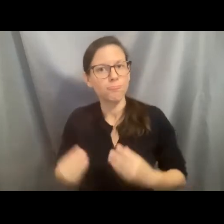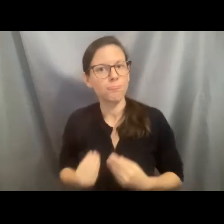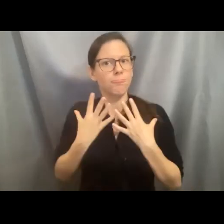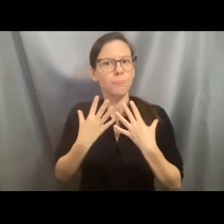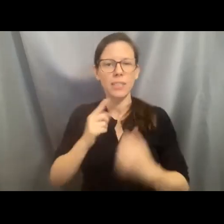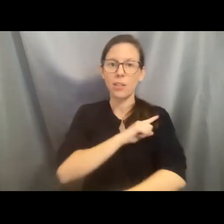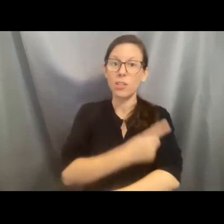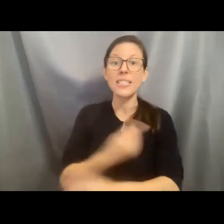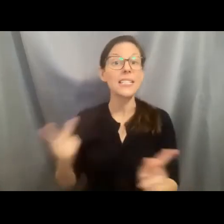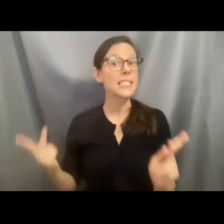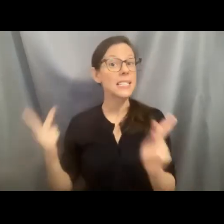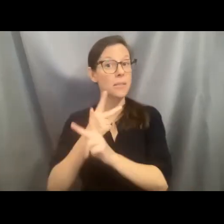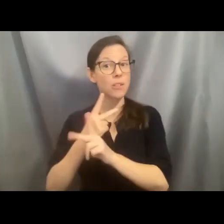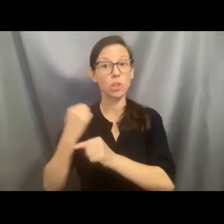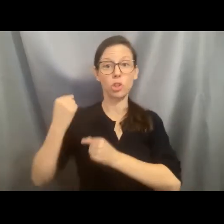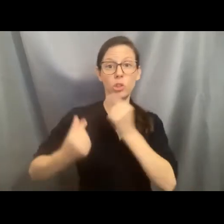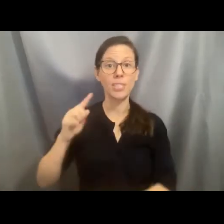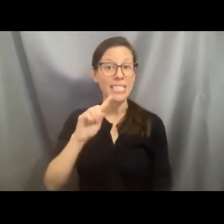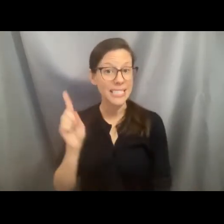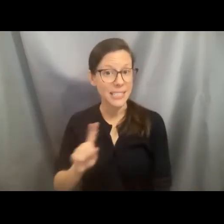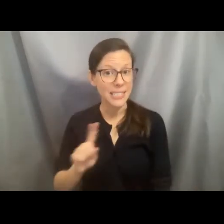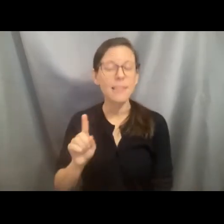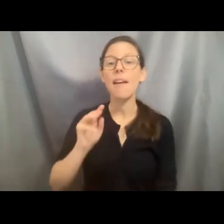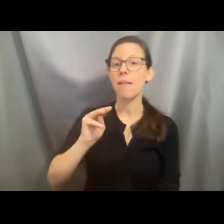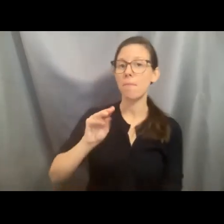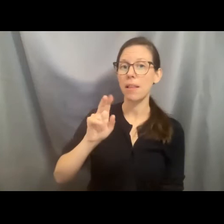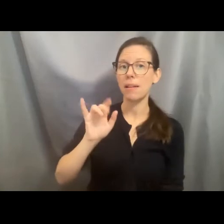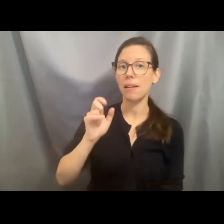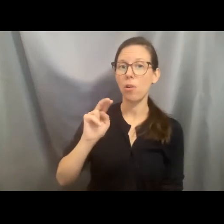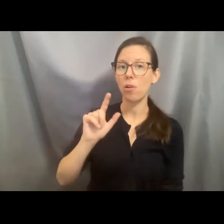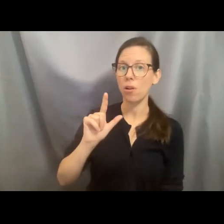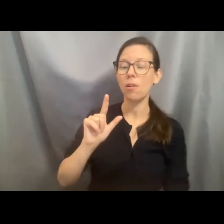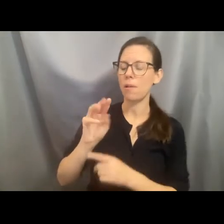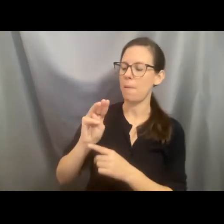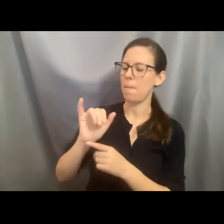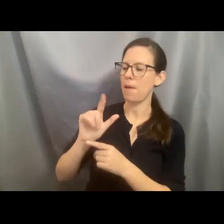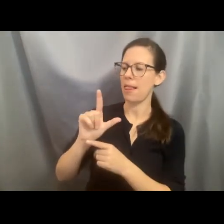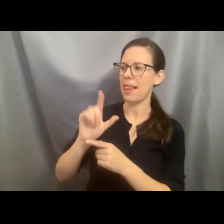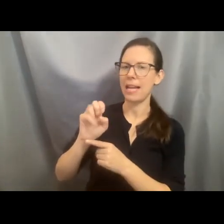millennials, and making sure that they are